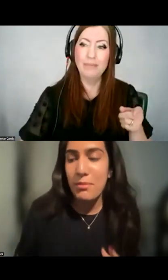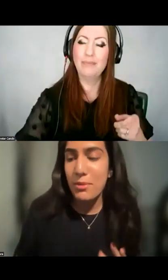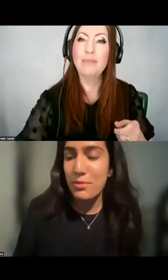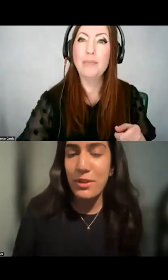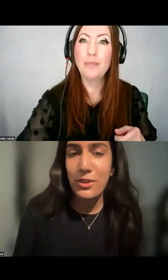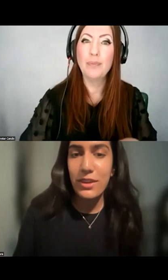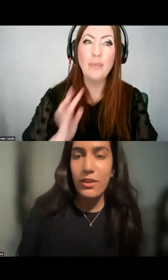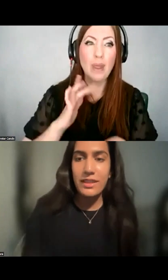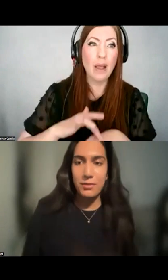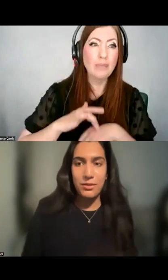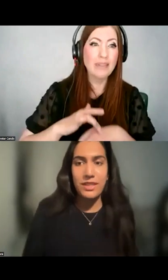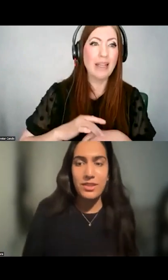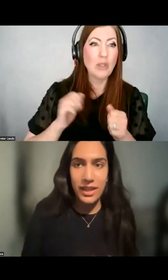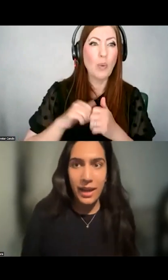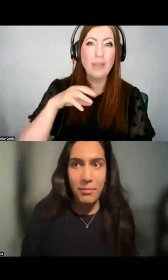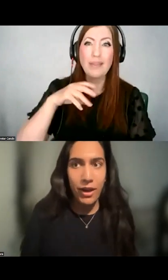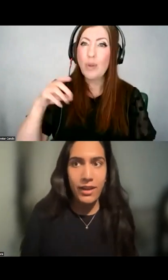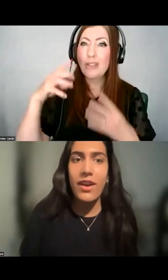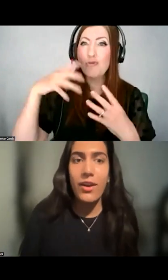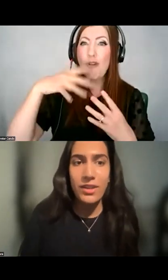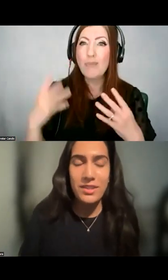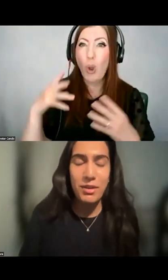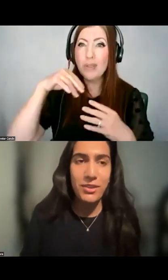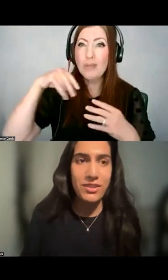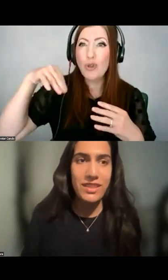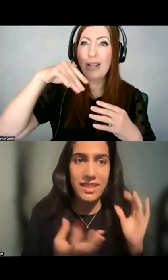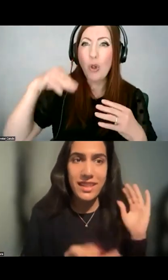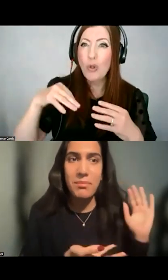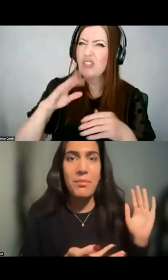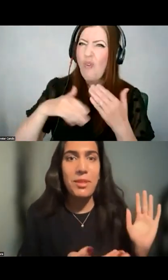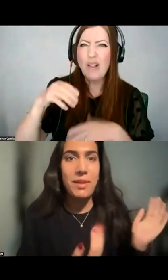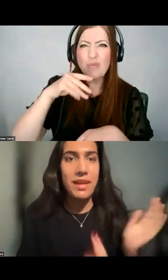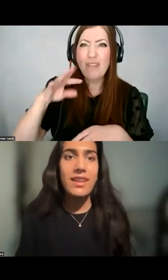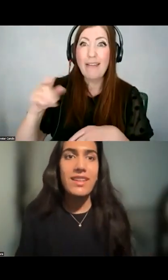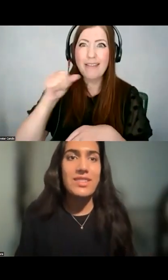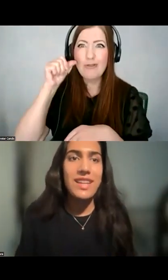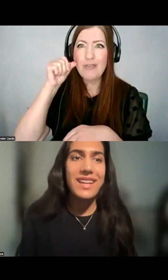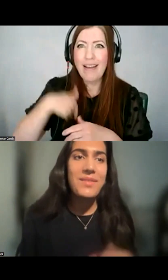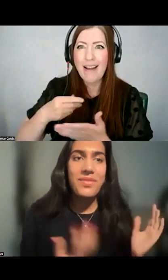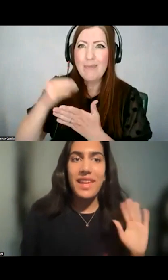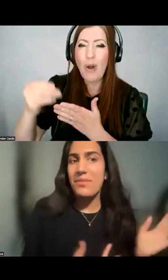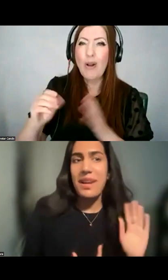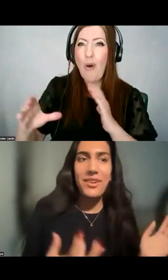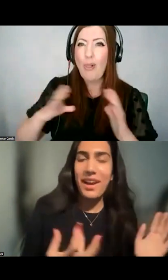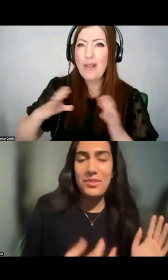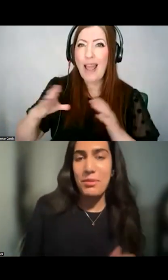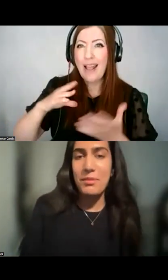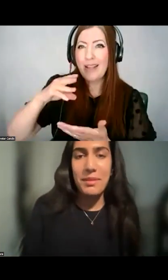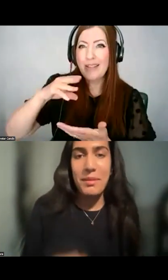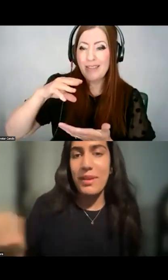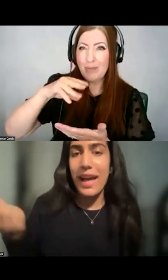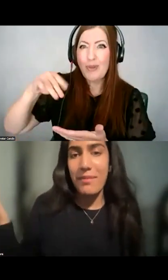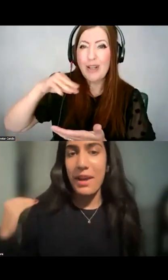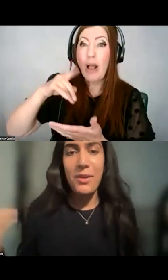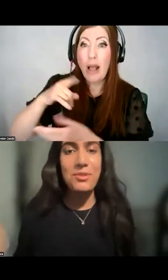obsessed with rainbow sprinkles and all things sprinkles. Yesterday, I bought holiday sprinkles and I just like keep them with me. Just like, and when I go get ice cream or